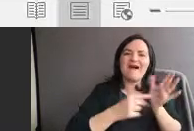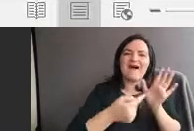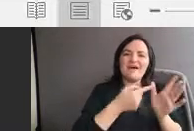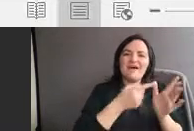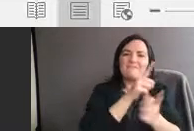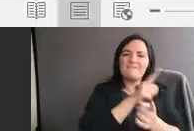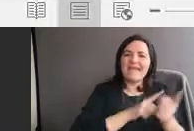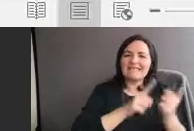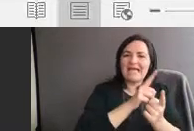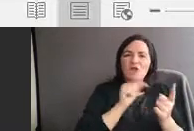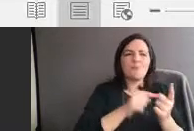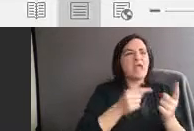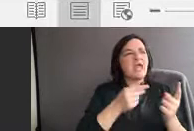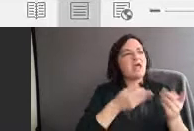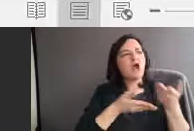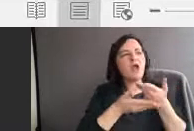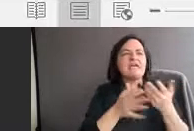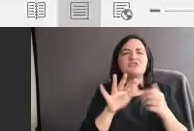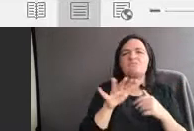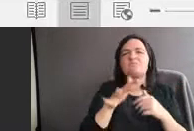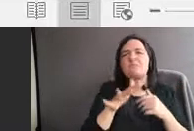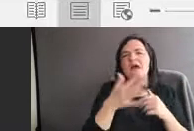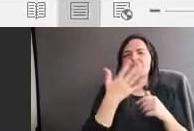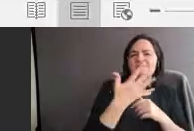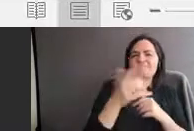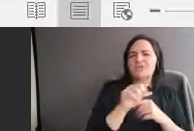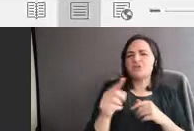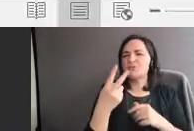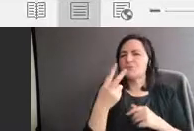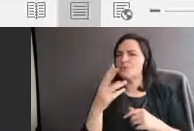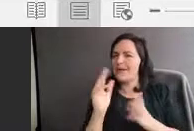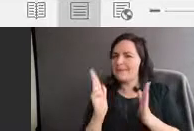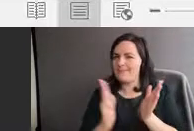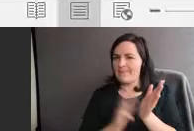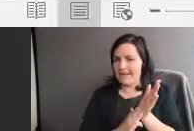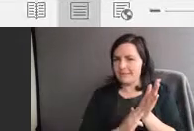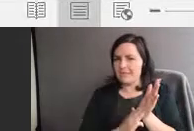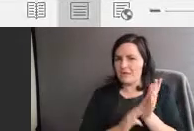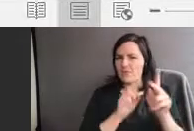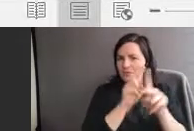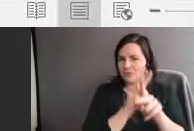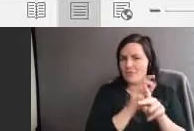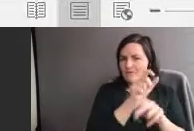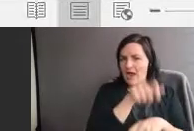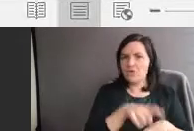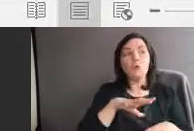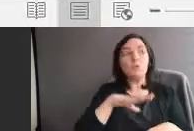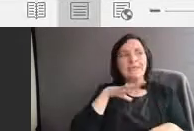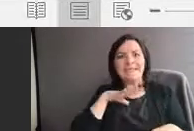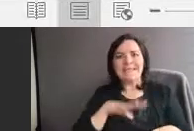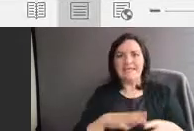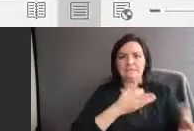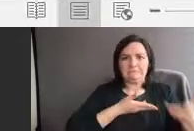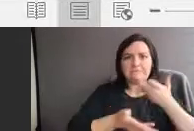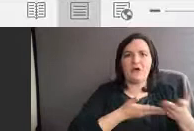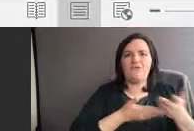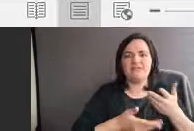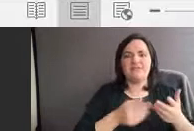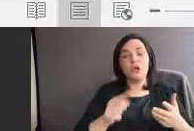last between 15 and 20 minutes with your supervisor. You will lead the conversation, and you need to be equipped